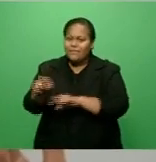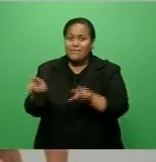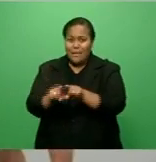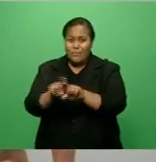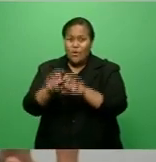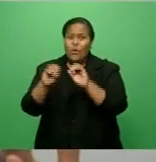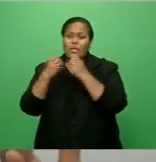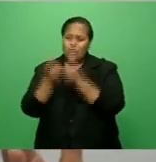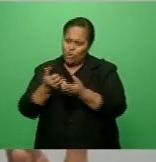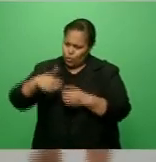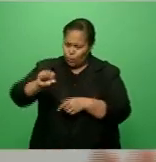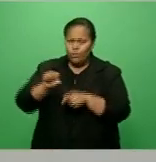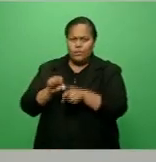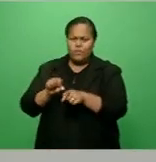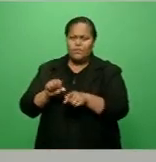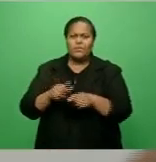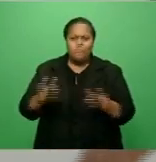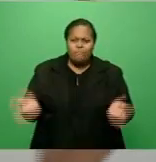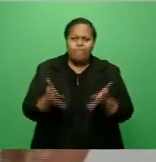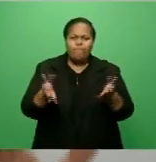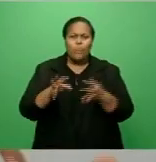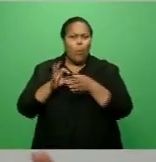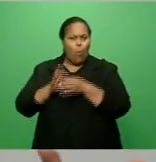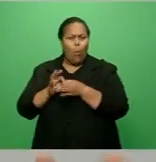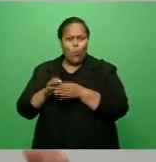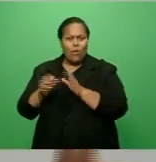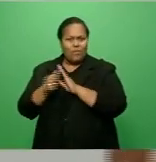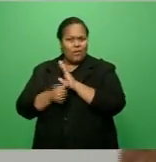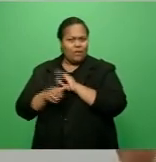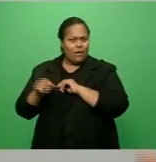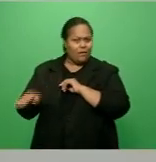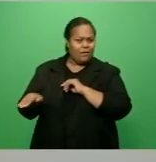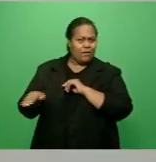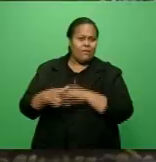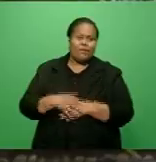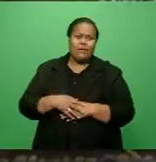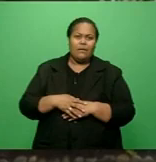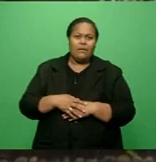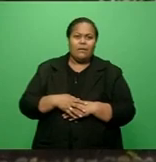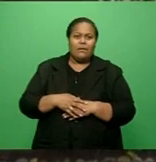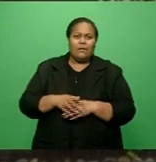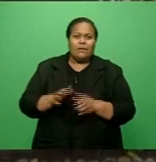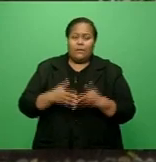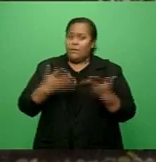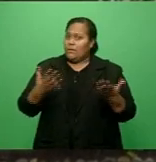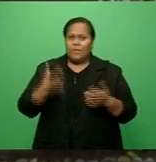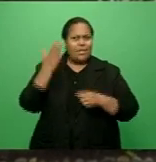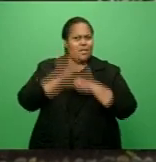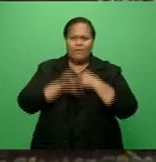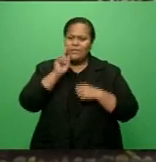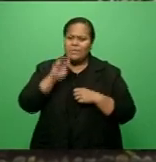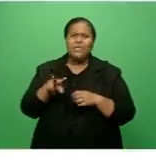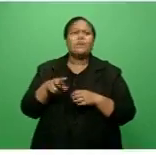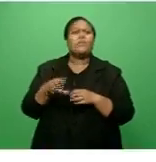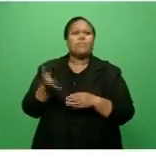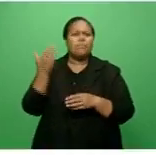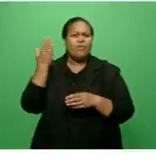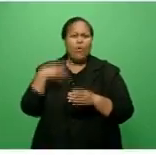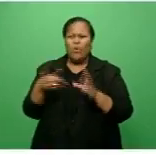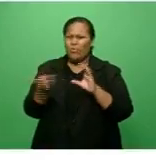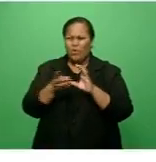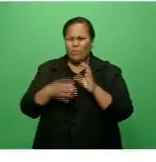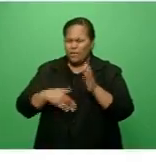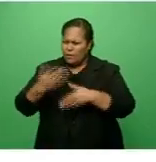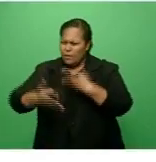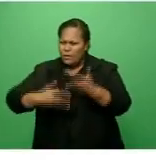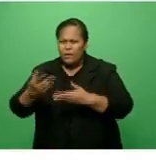The management has come up with a completely reorganized thing. It's been circulated. I had never seen it before. I had never been told